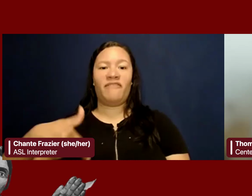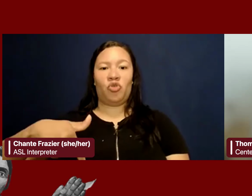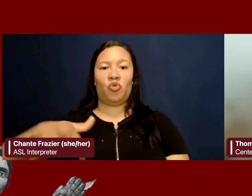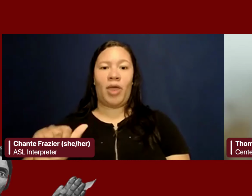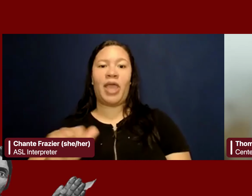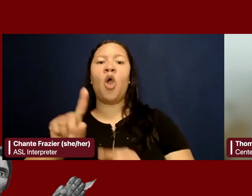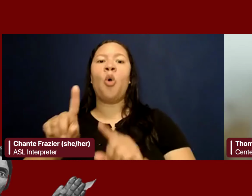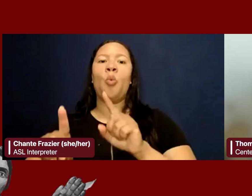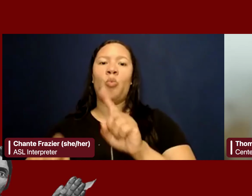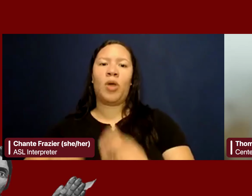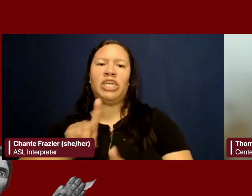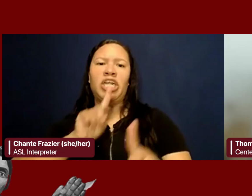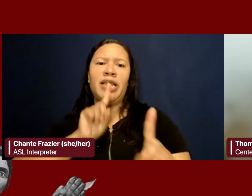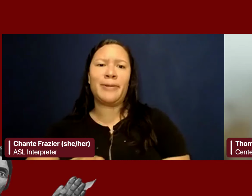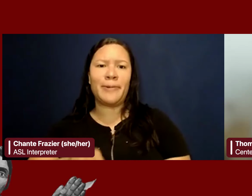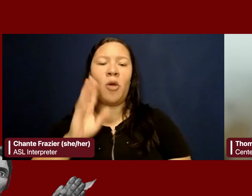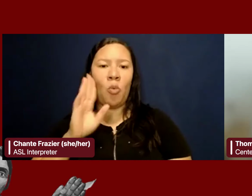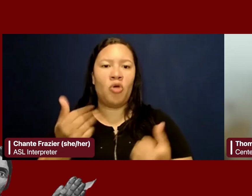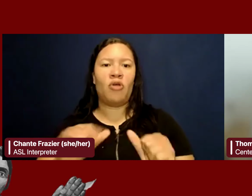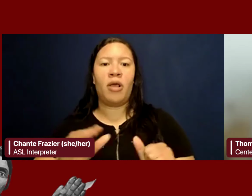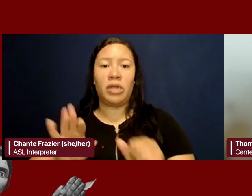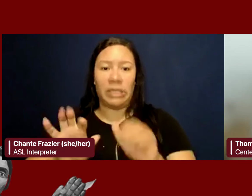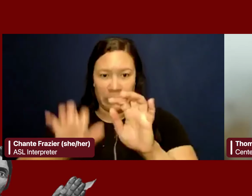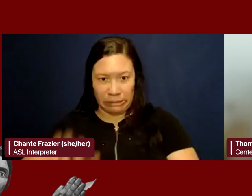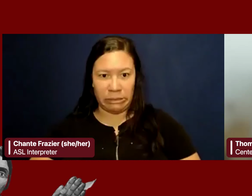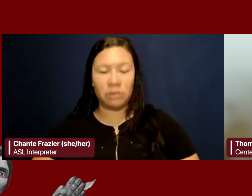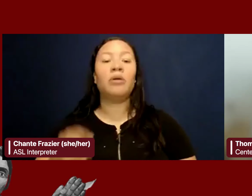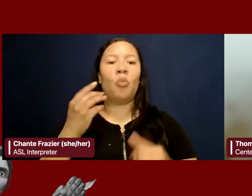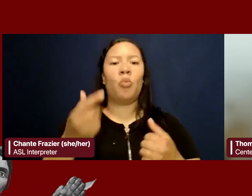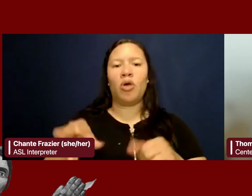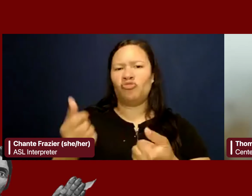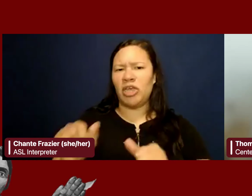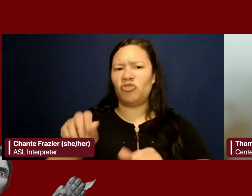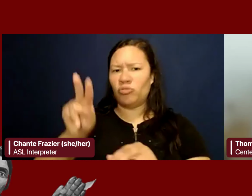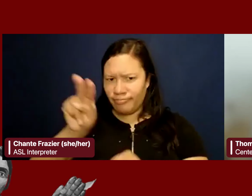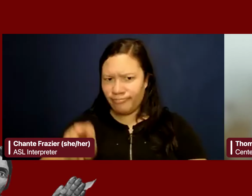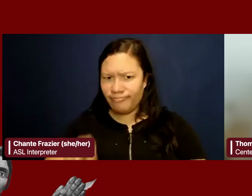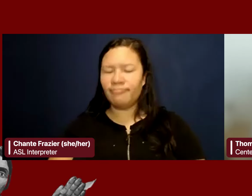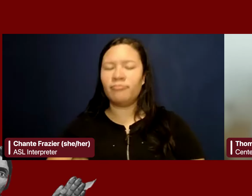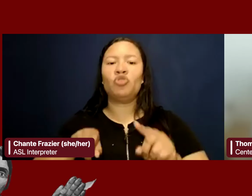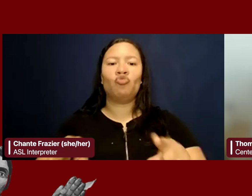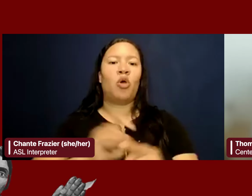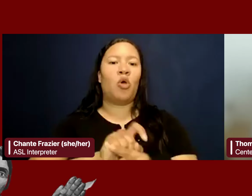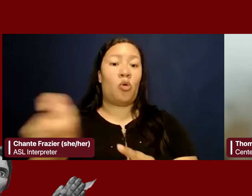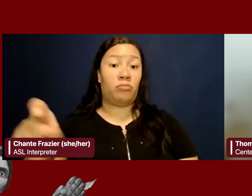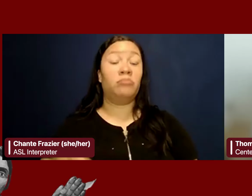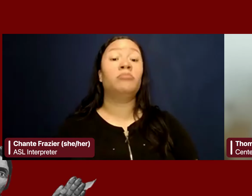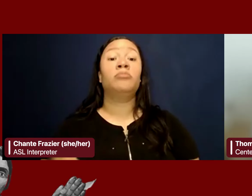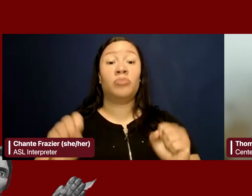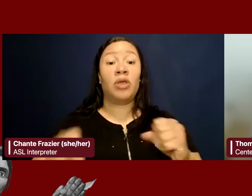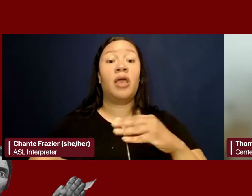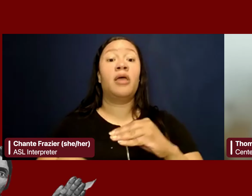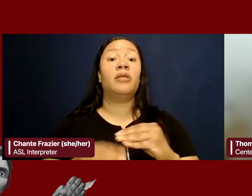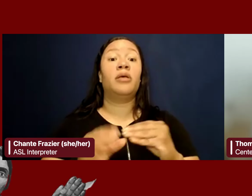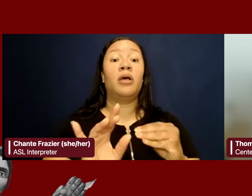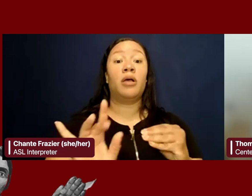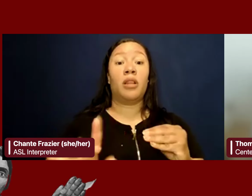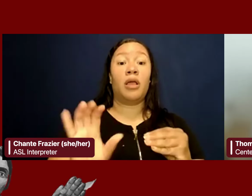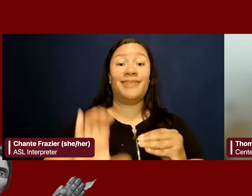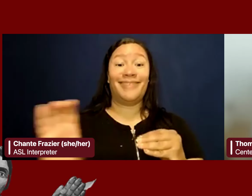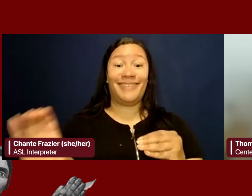questions during the call. In the same toolbar, you can find the CC button to enable closed captioning. We're also grateful to have